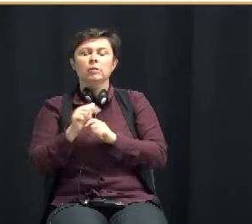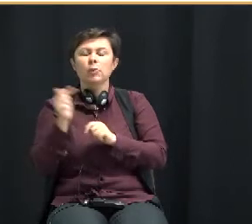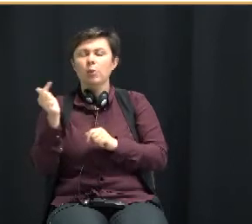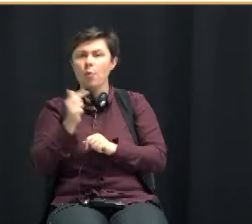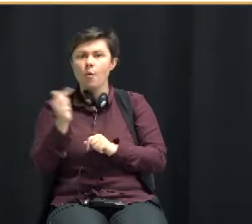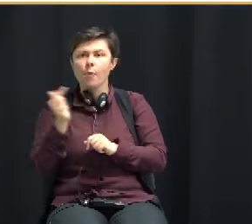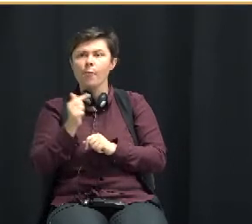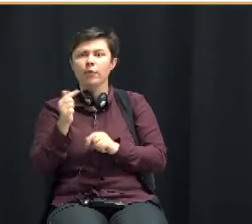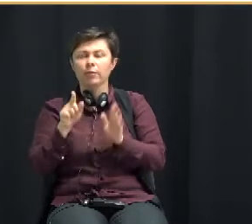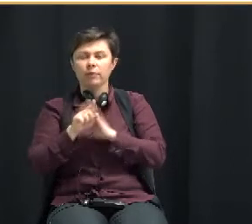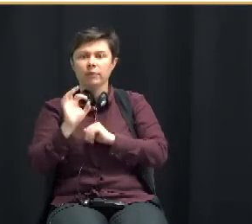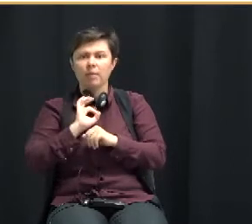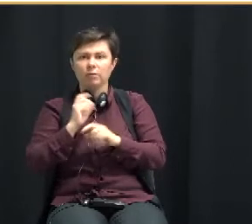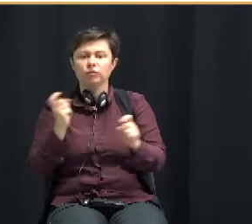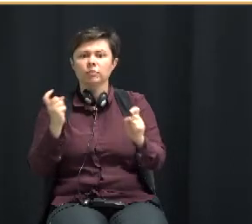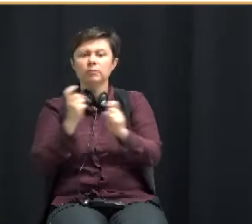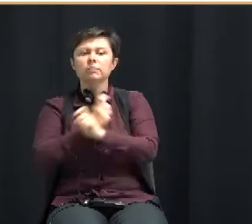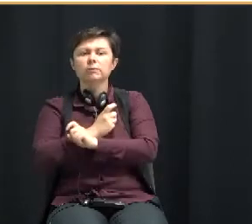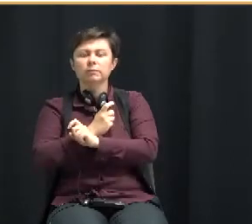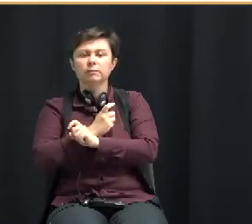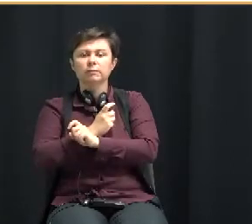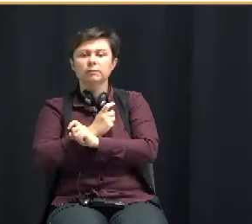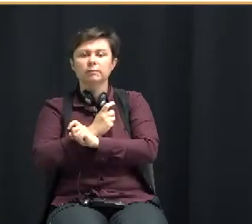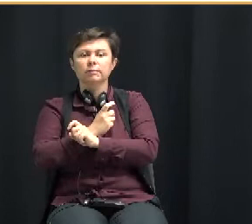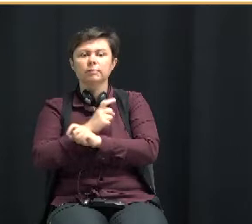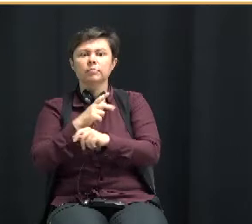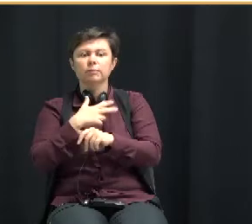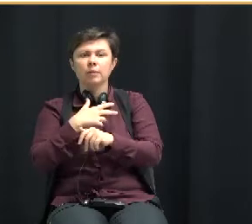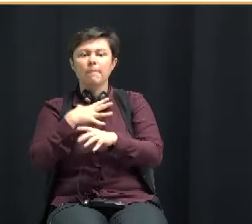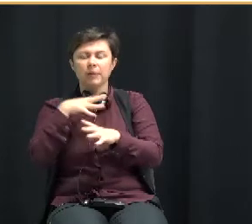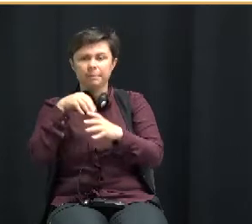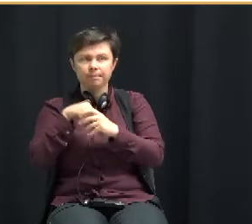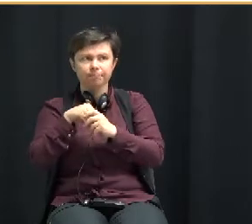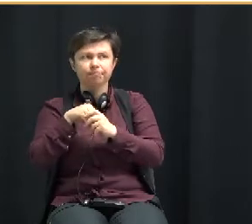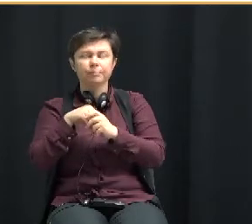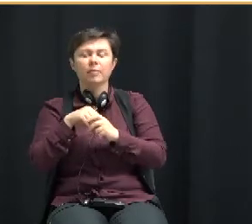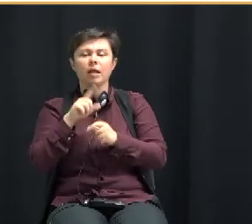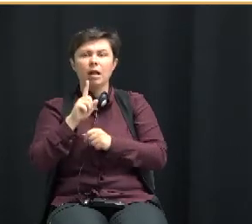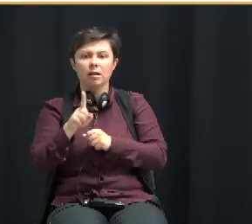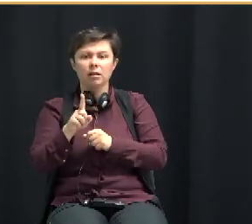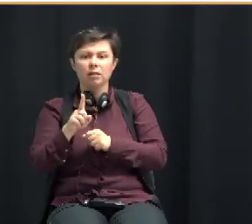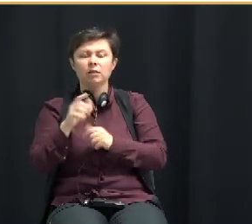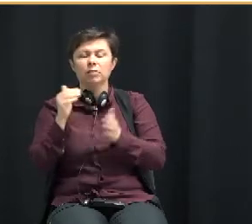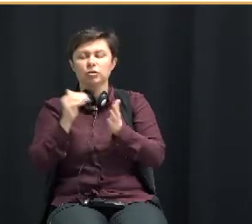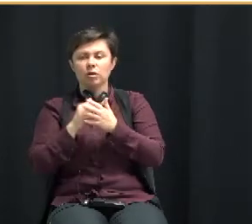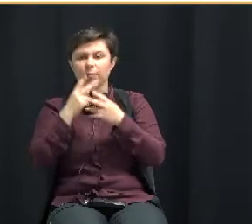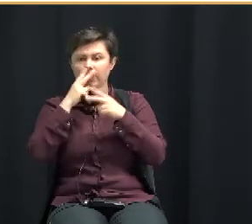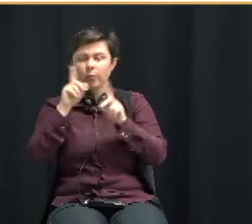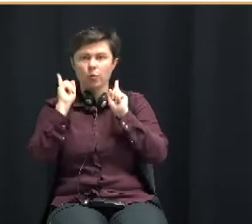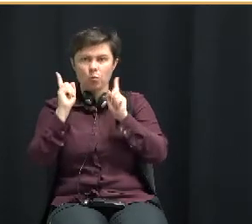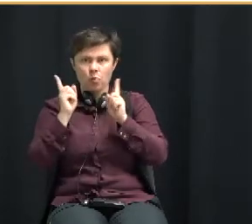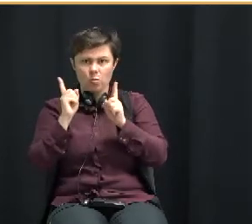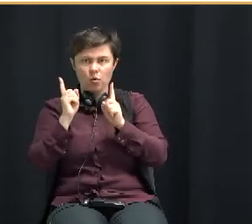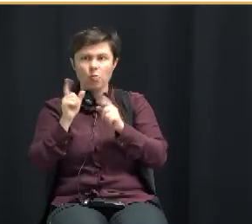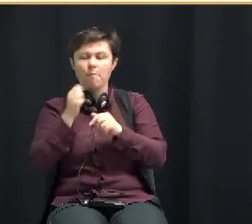are present in some places in Poland, and they are taken into consideration in some parts of Poland, in